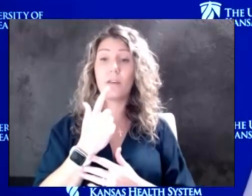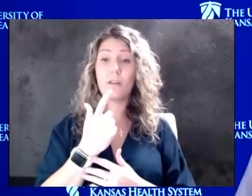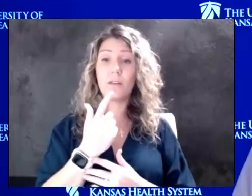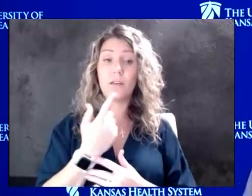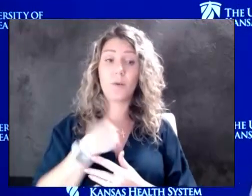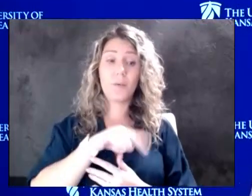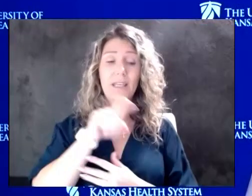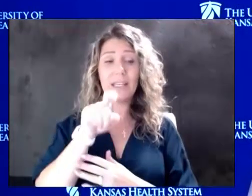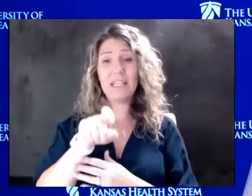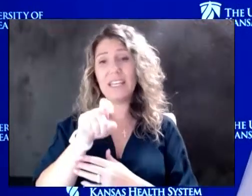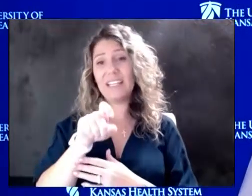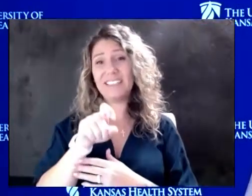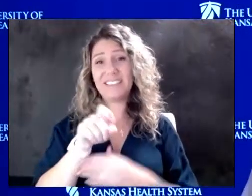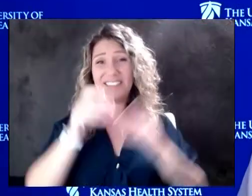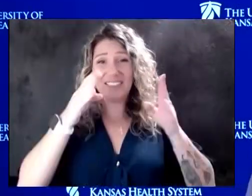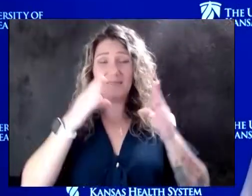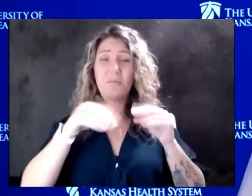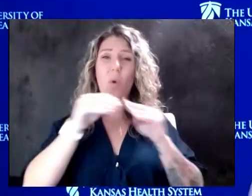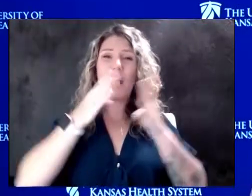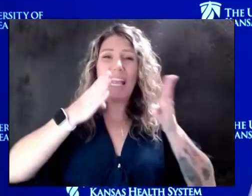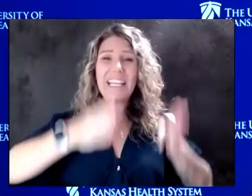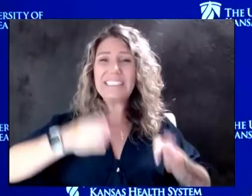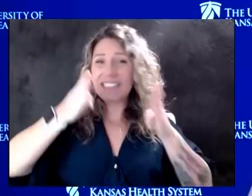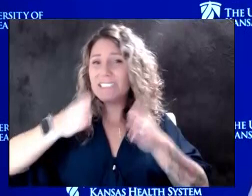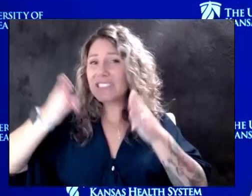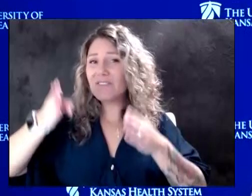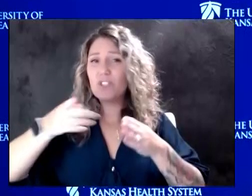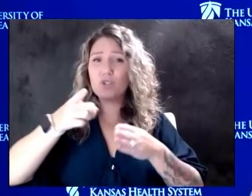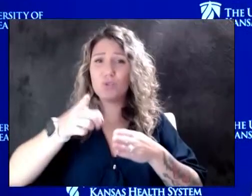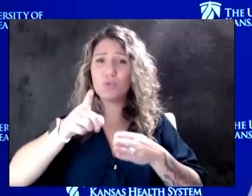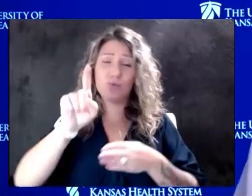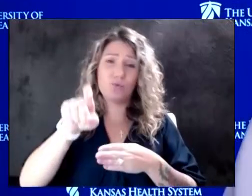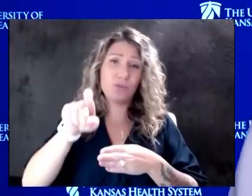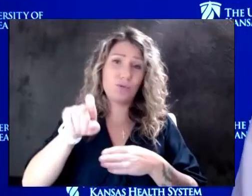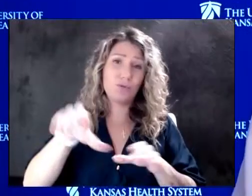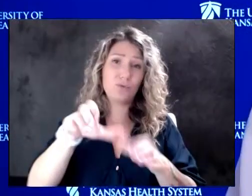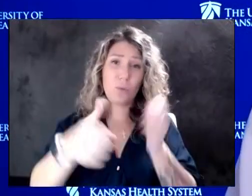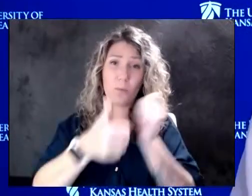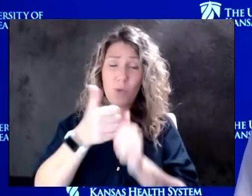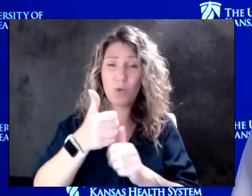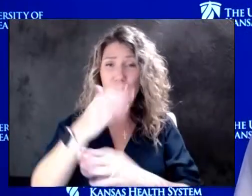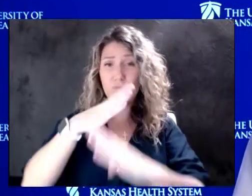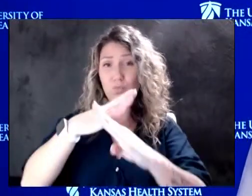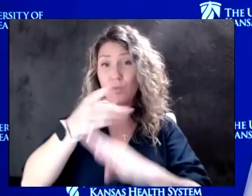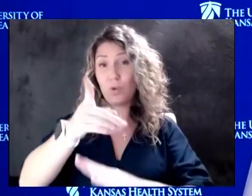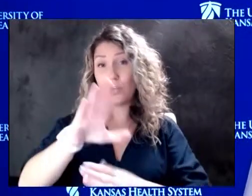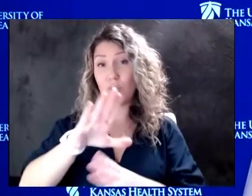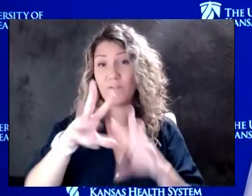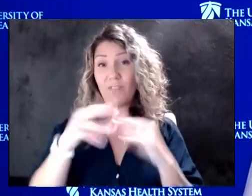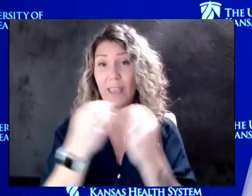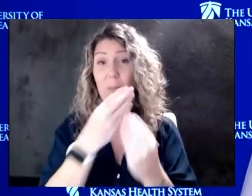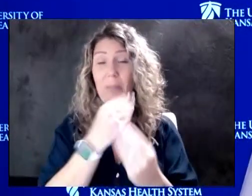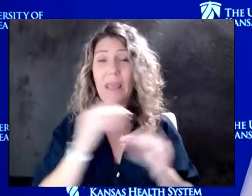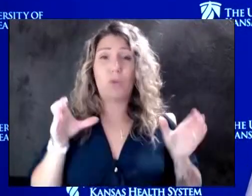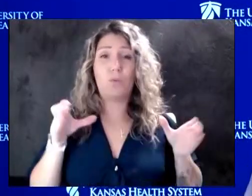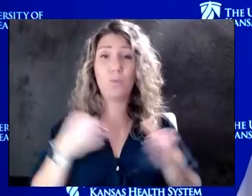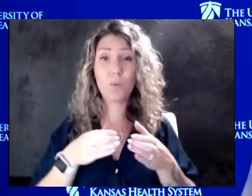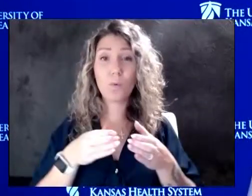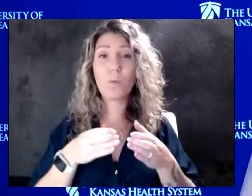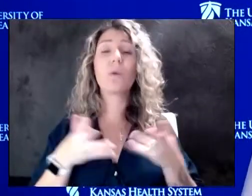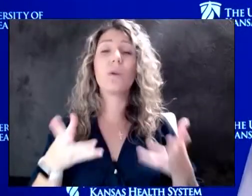this individual phase where you have to do the most you can to protect your family and your bubble group if you can. That is certainly